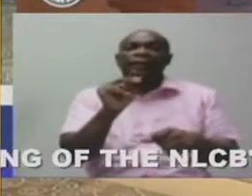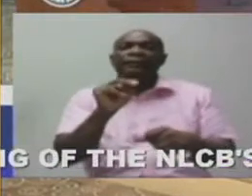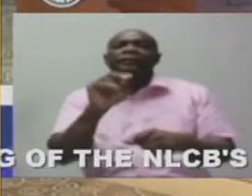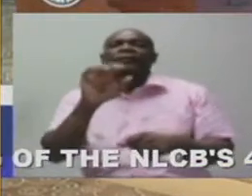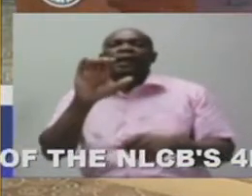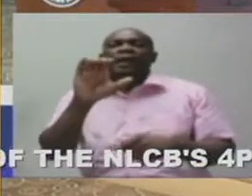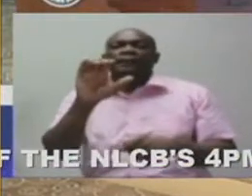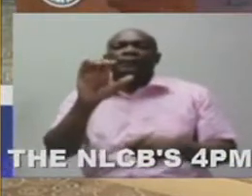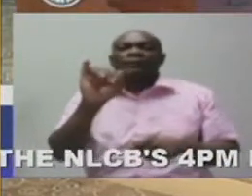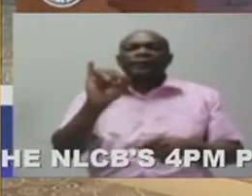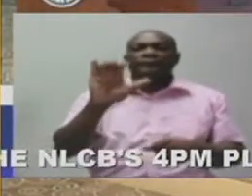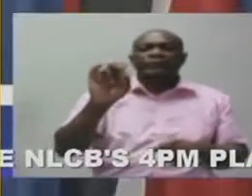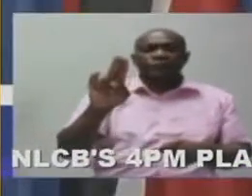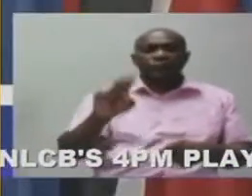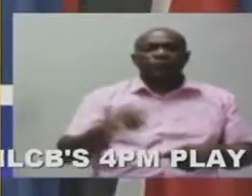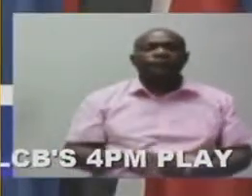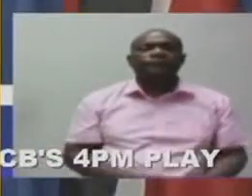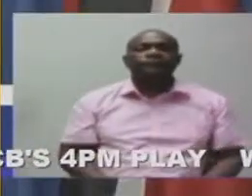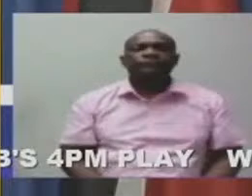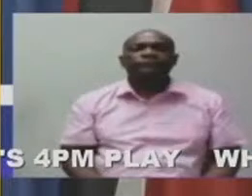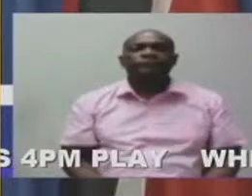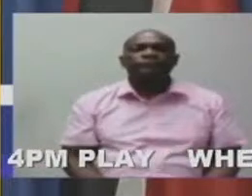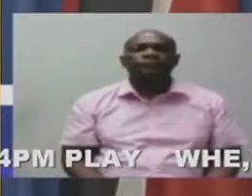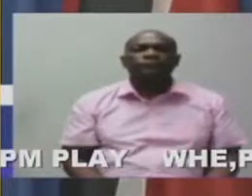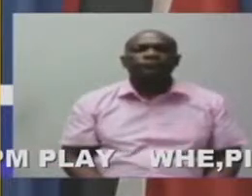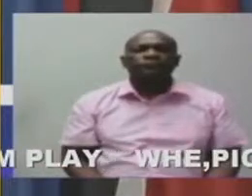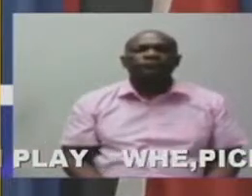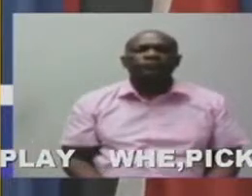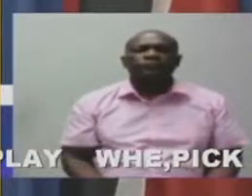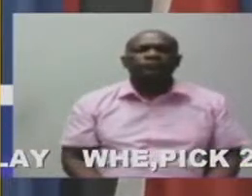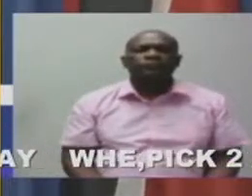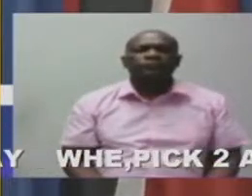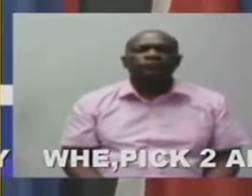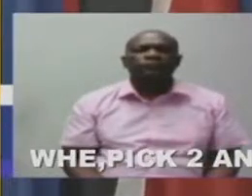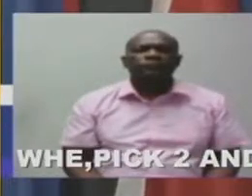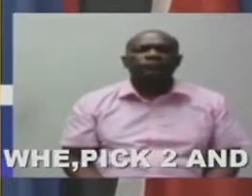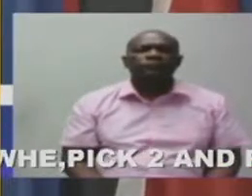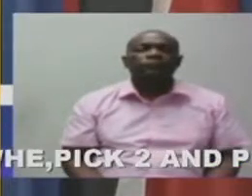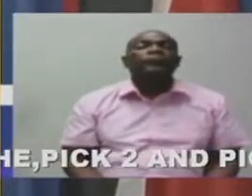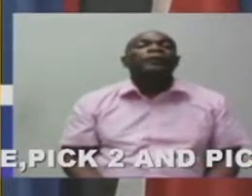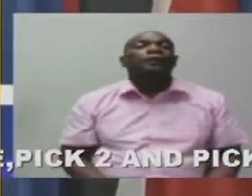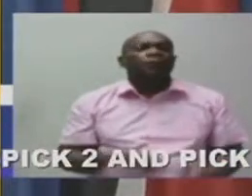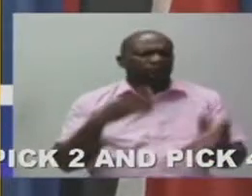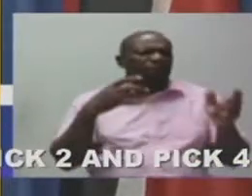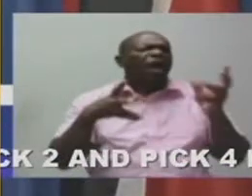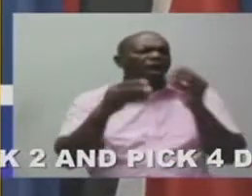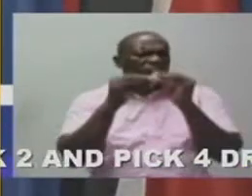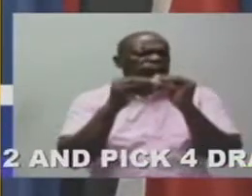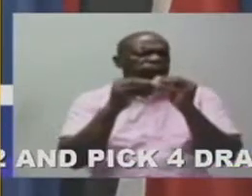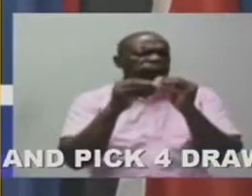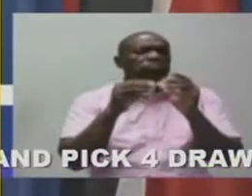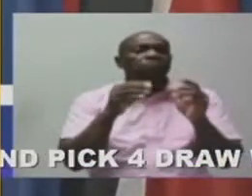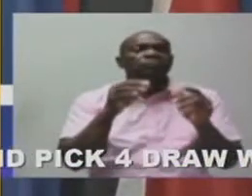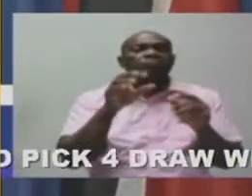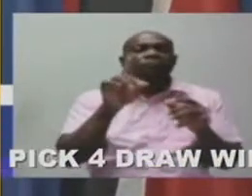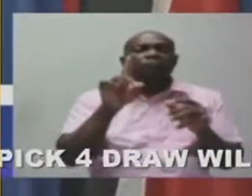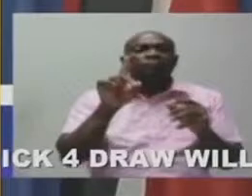here. The data that we're interrogating show 2 things which are related, possibly